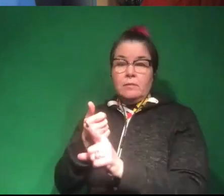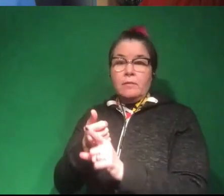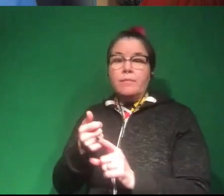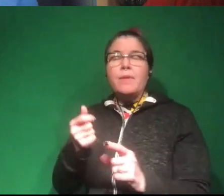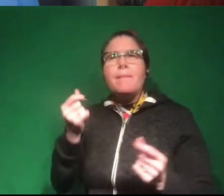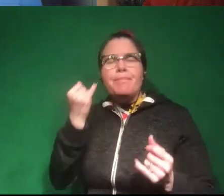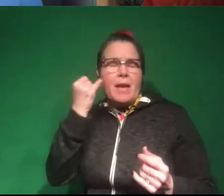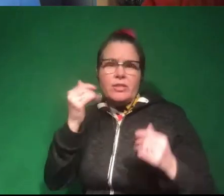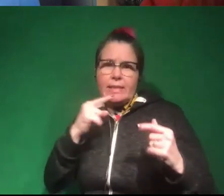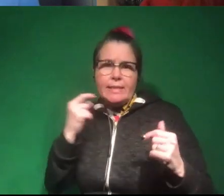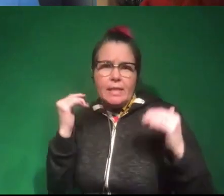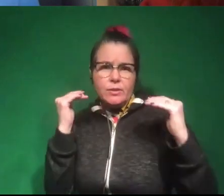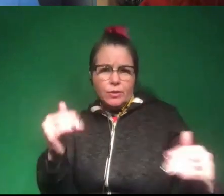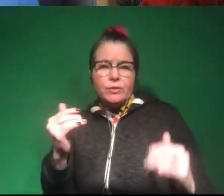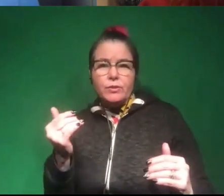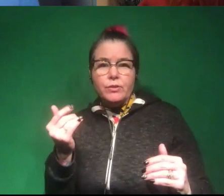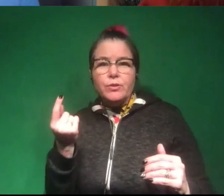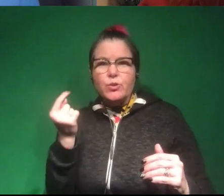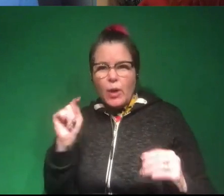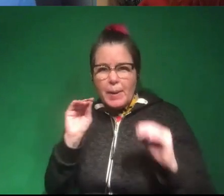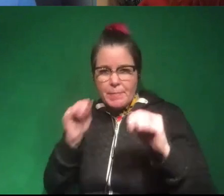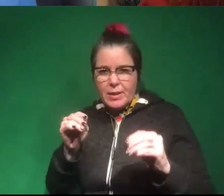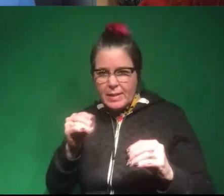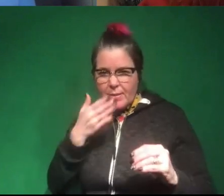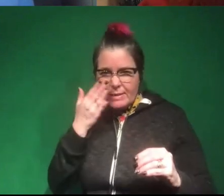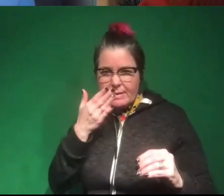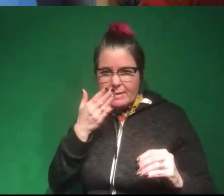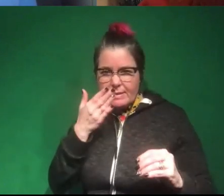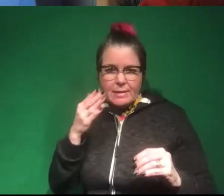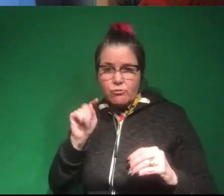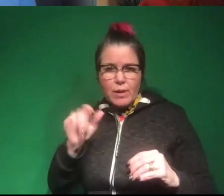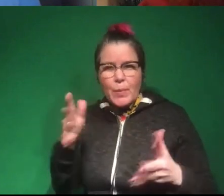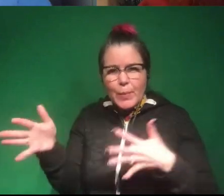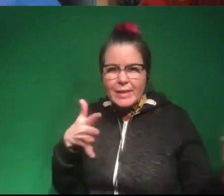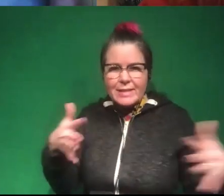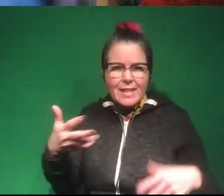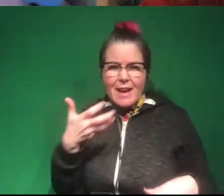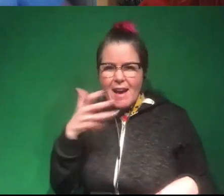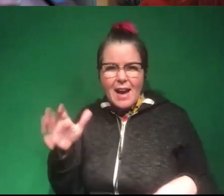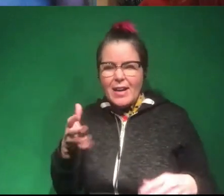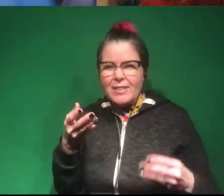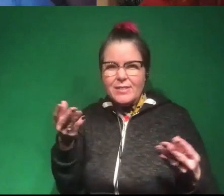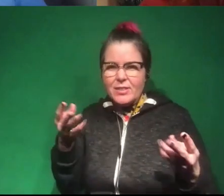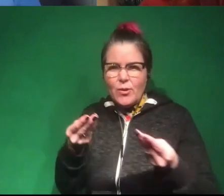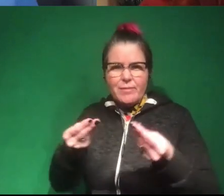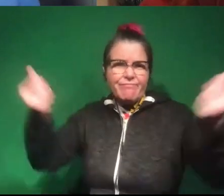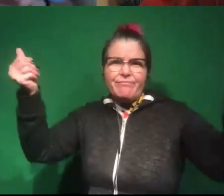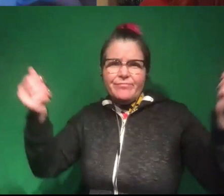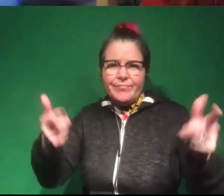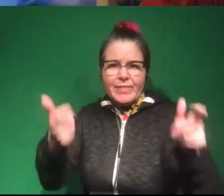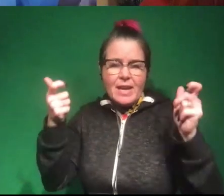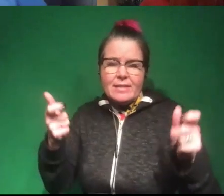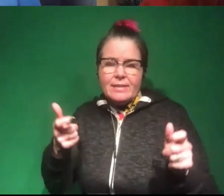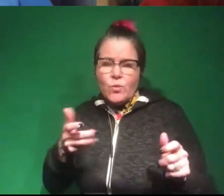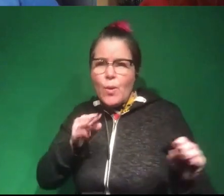you're in the desert, you tried to put down a scent trail, but it's windy and it's also hot. So that smell kind of evaporates really quickly or moves